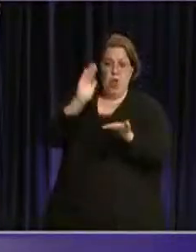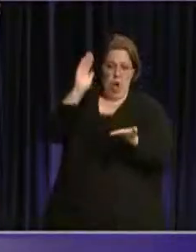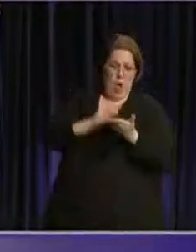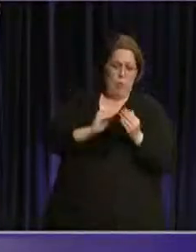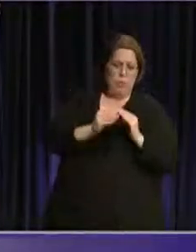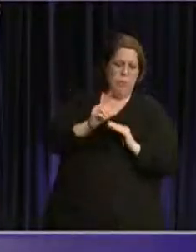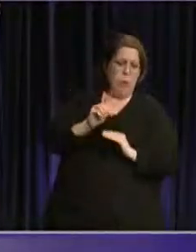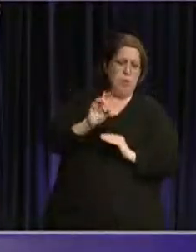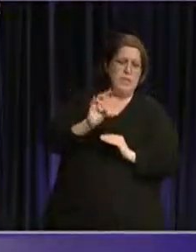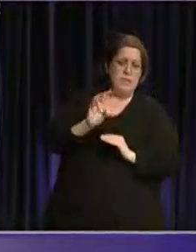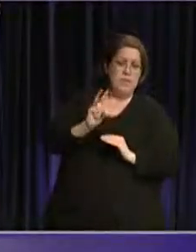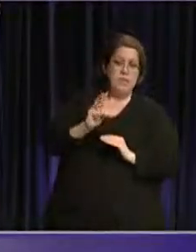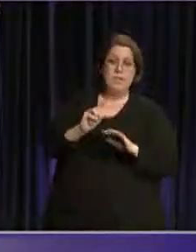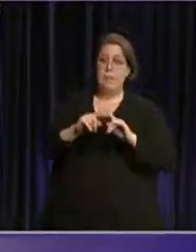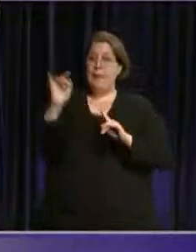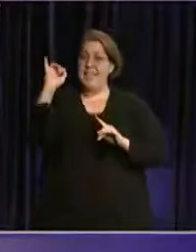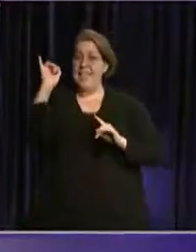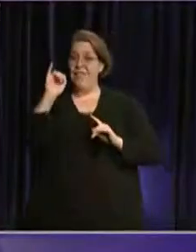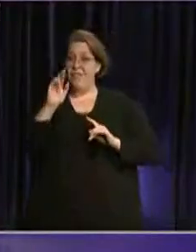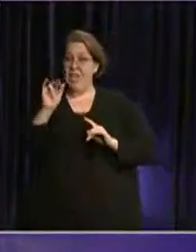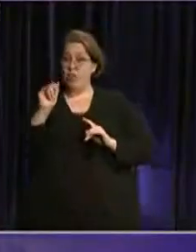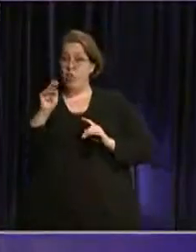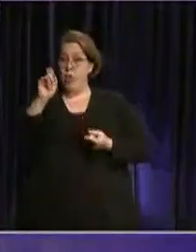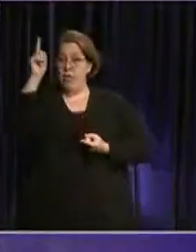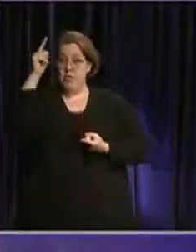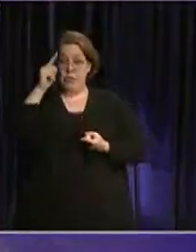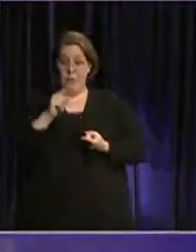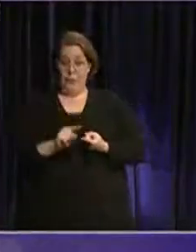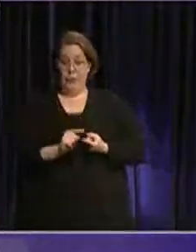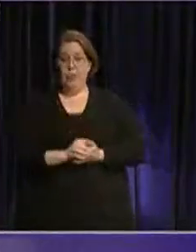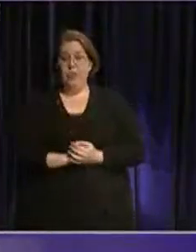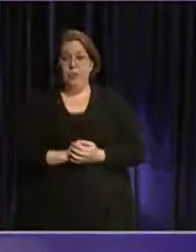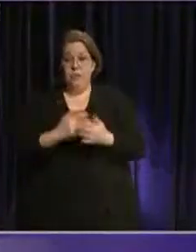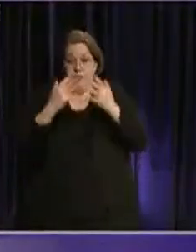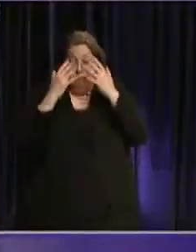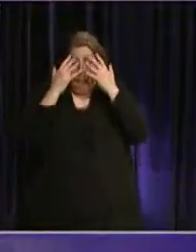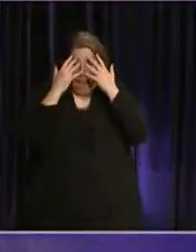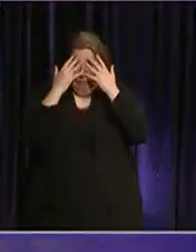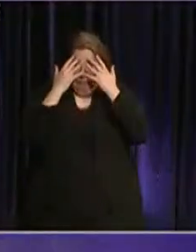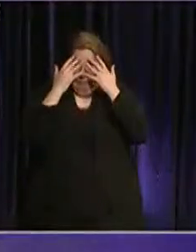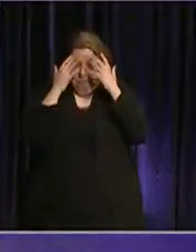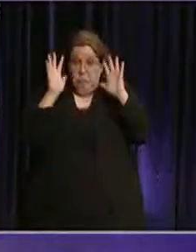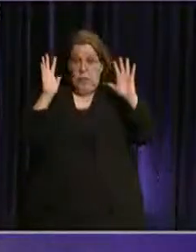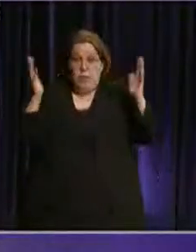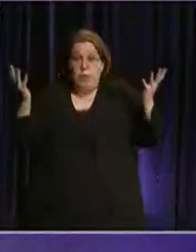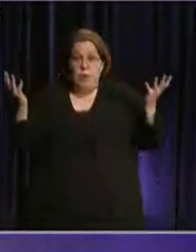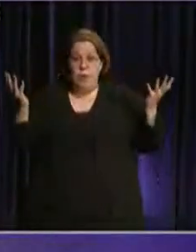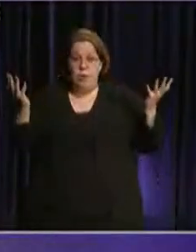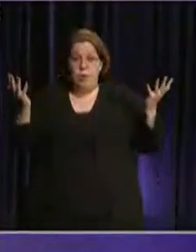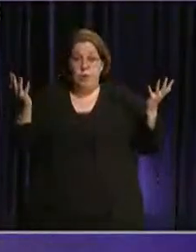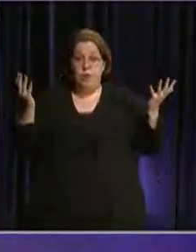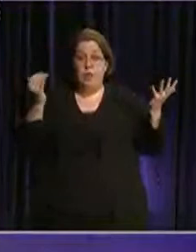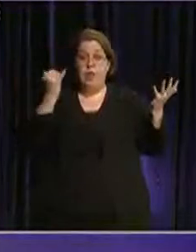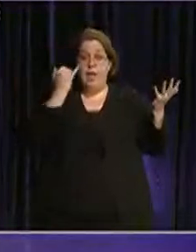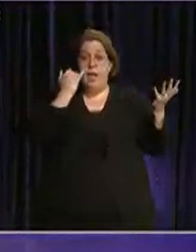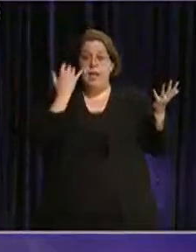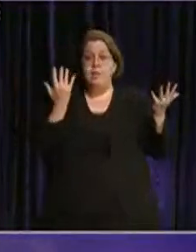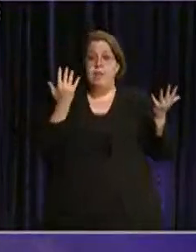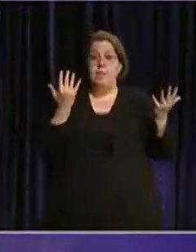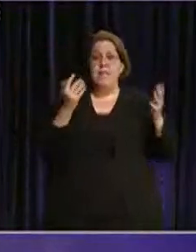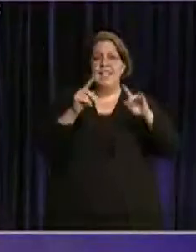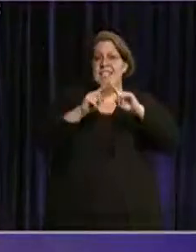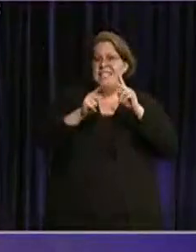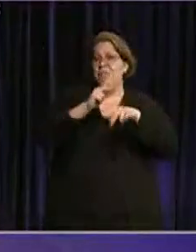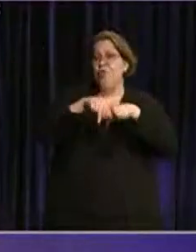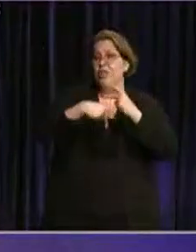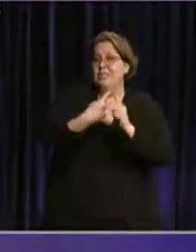176, while our infection rate is going down. We don't really know whether it's a variant or what it